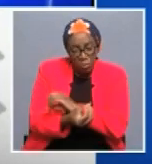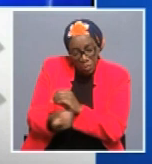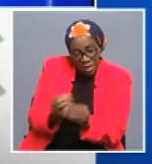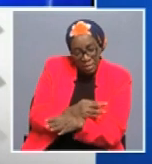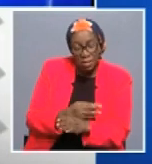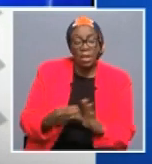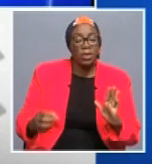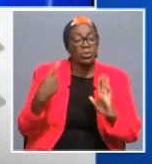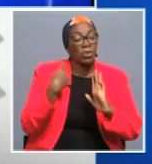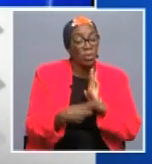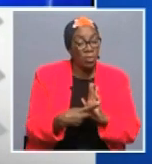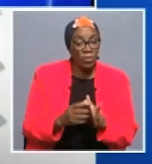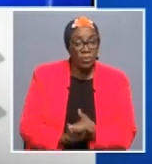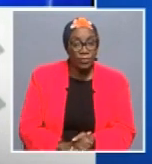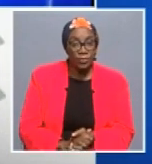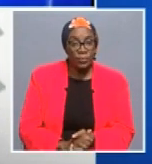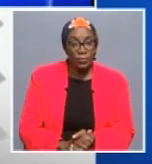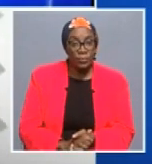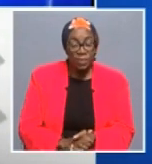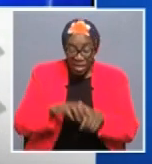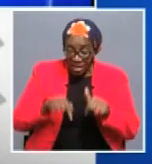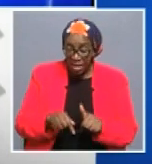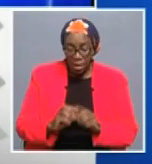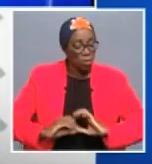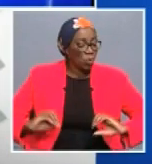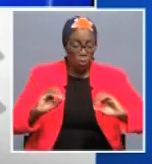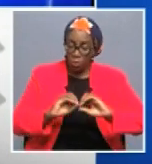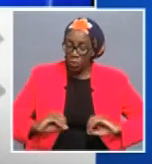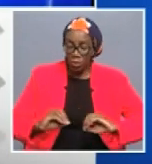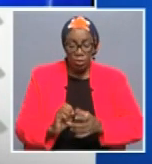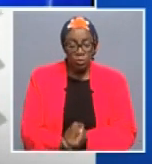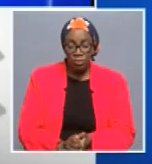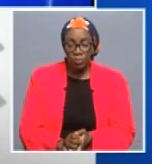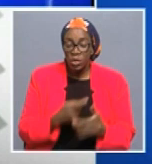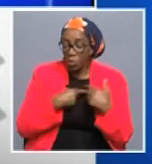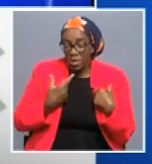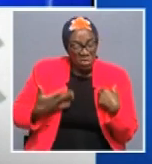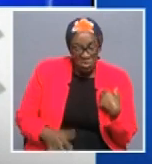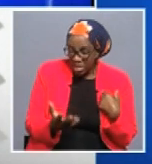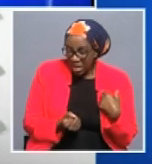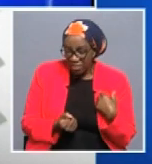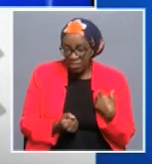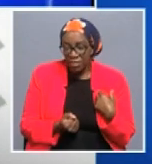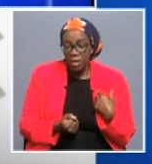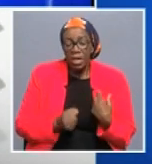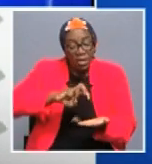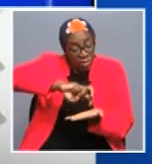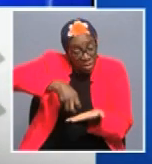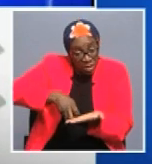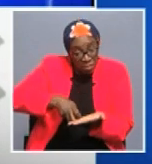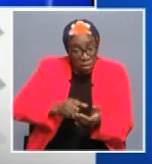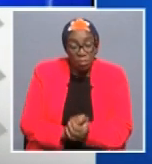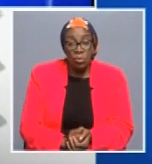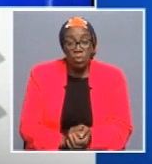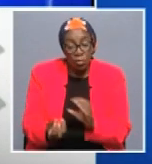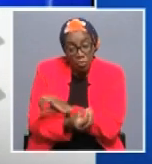very clear case that no, there does not need to be an extradition treaty in place. That's